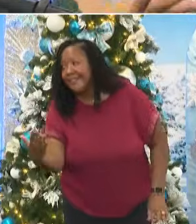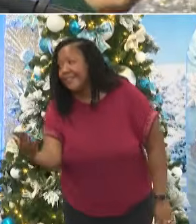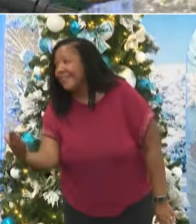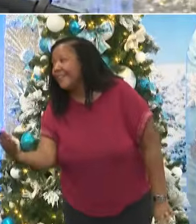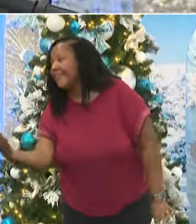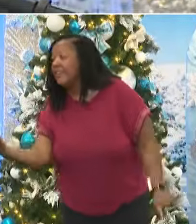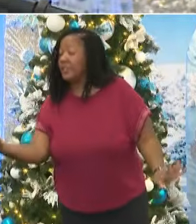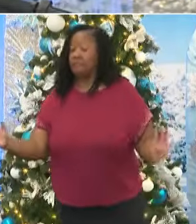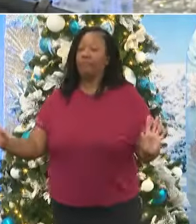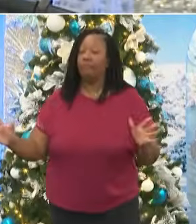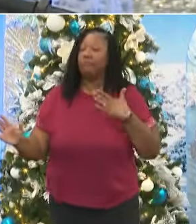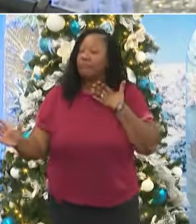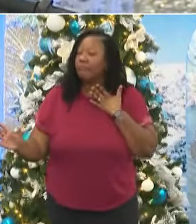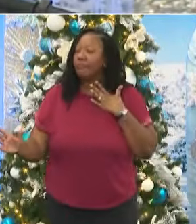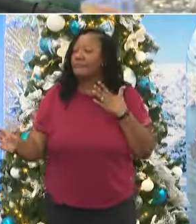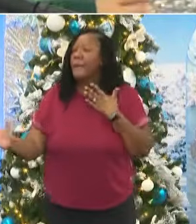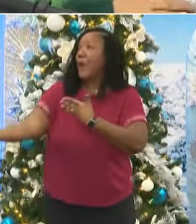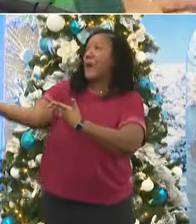Good